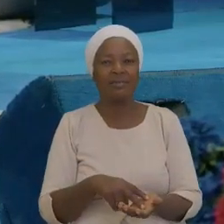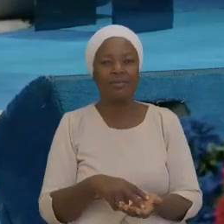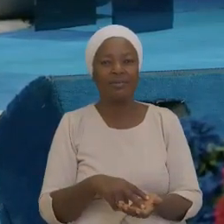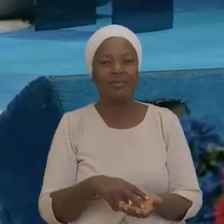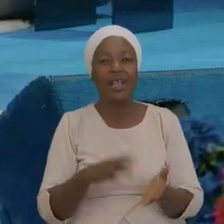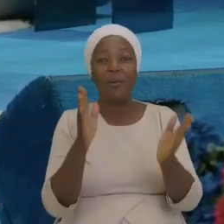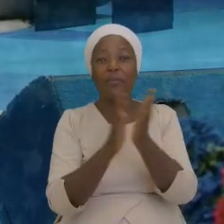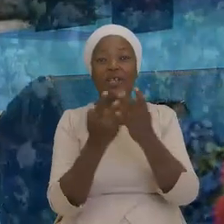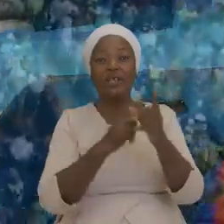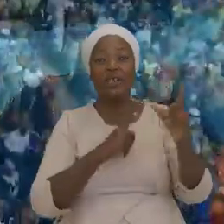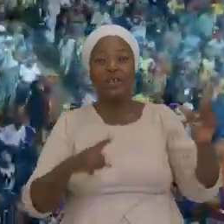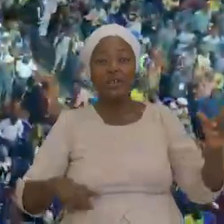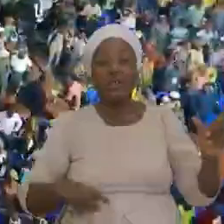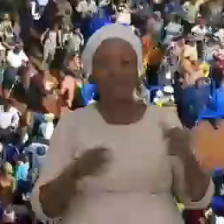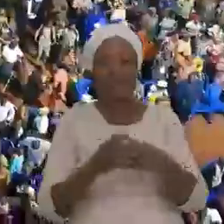Praise the Lord.